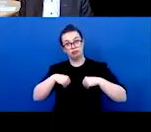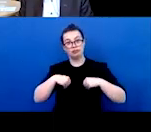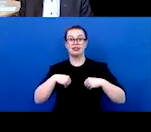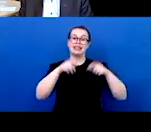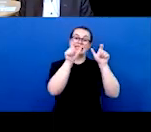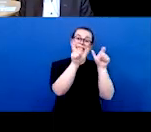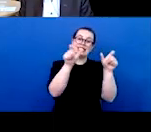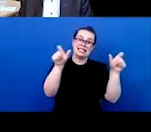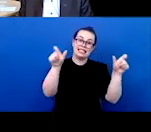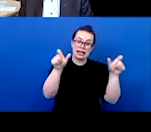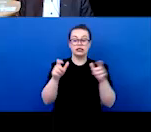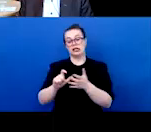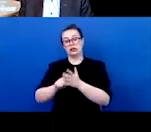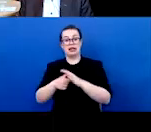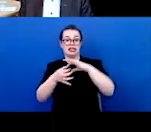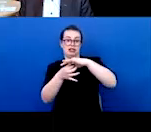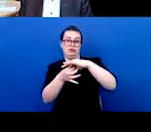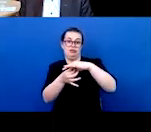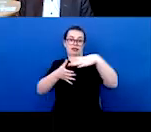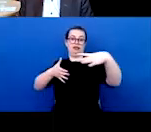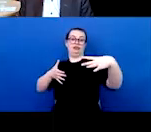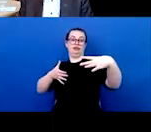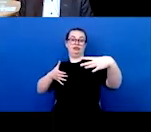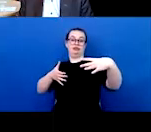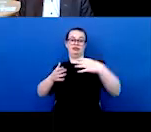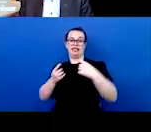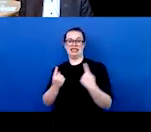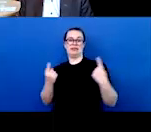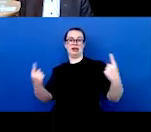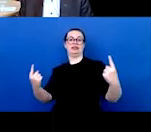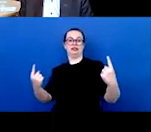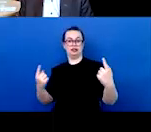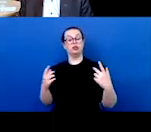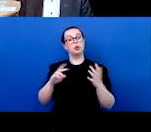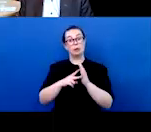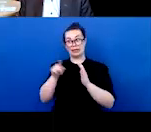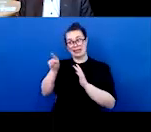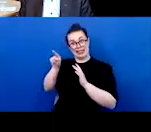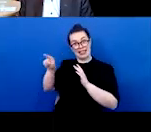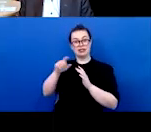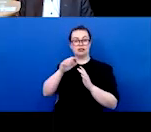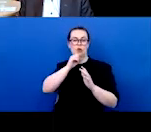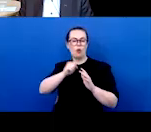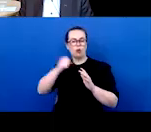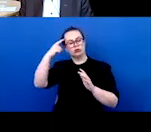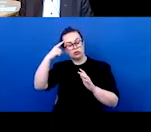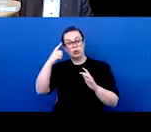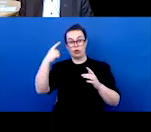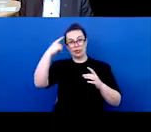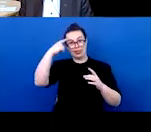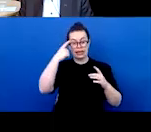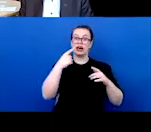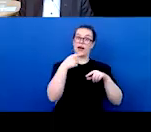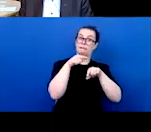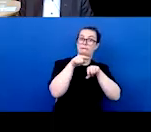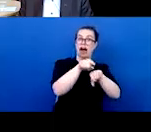independent modules. So they probably would never endorse a parallel architecture of the kind that I sketched in my talk, but I